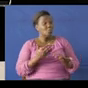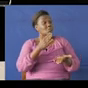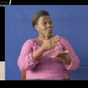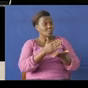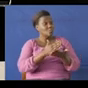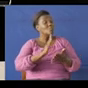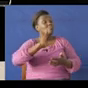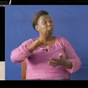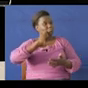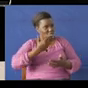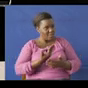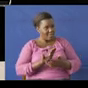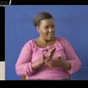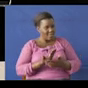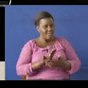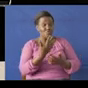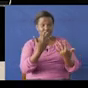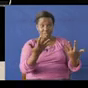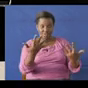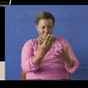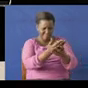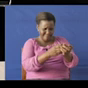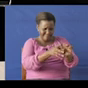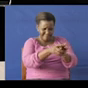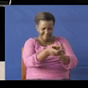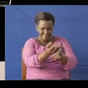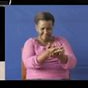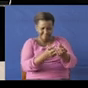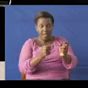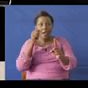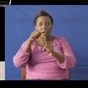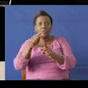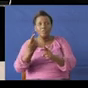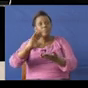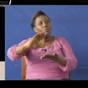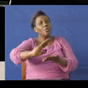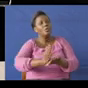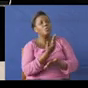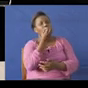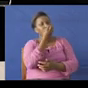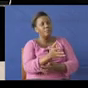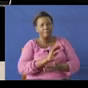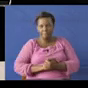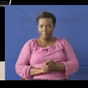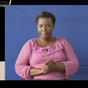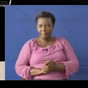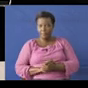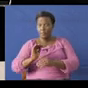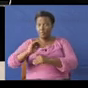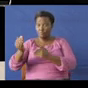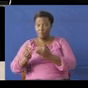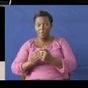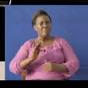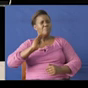is imperative to wash your hands thoroughly to get rid of germs. I'll